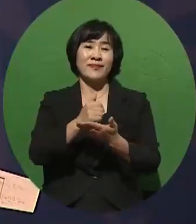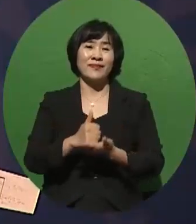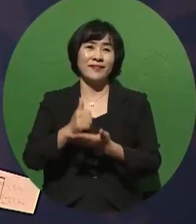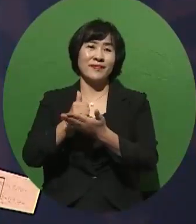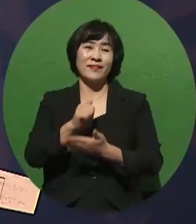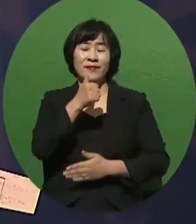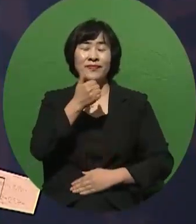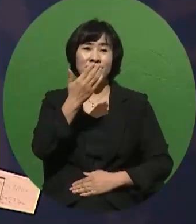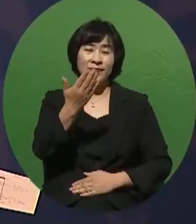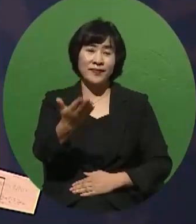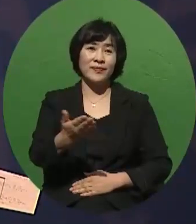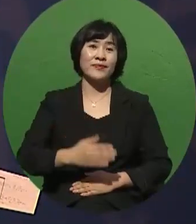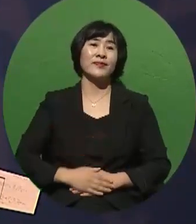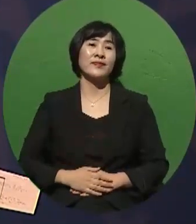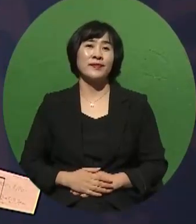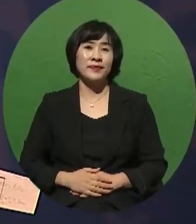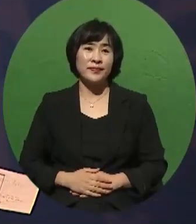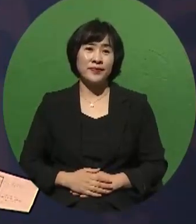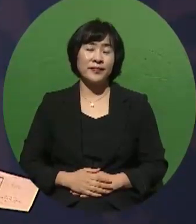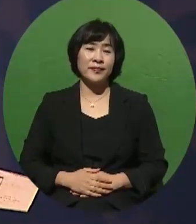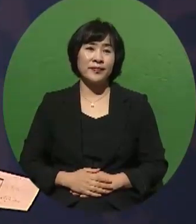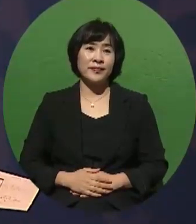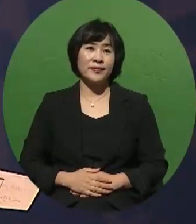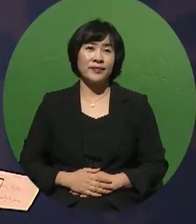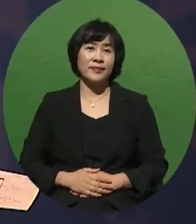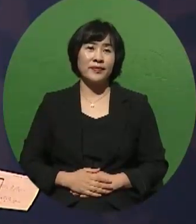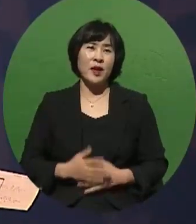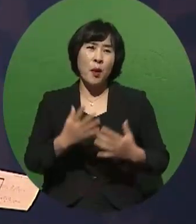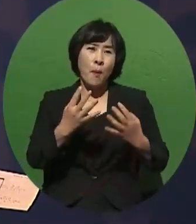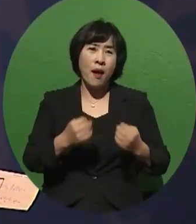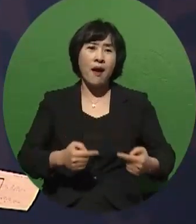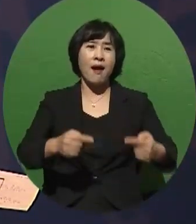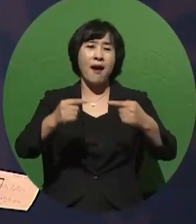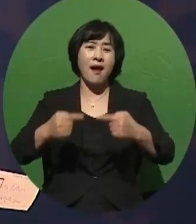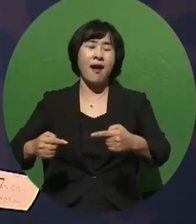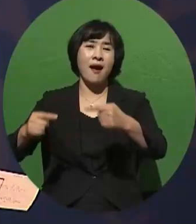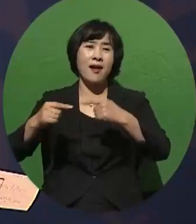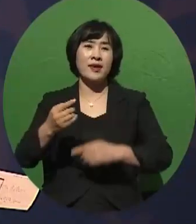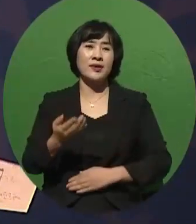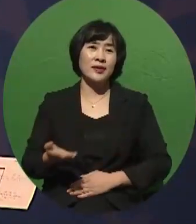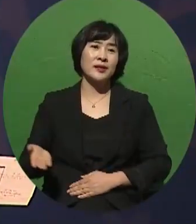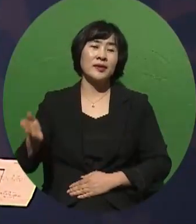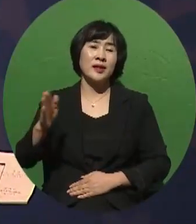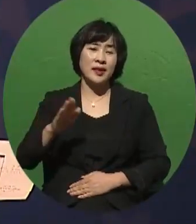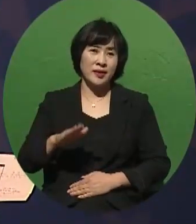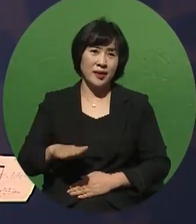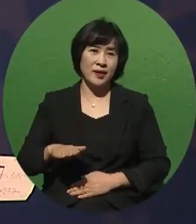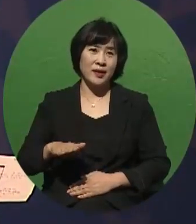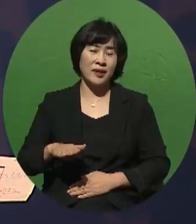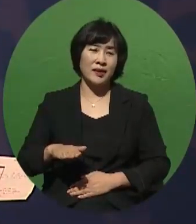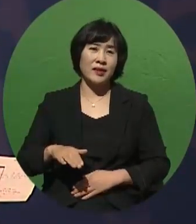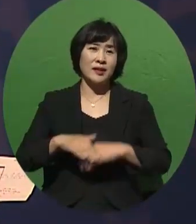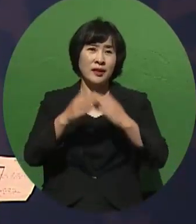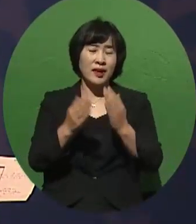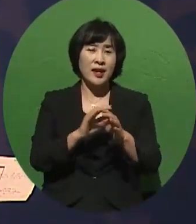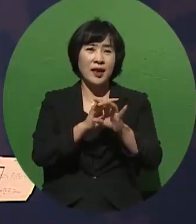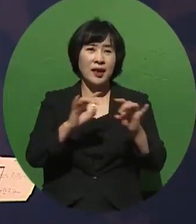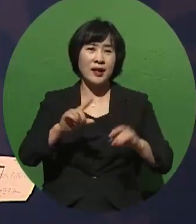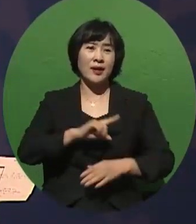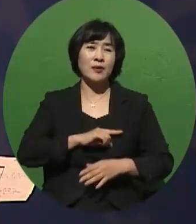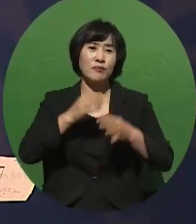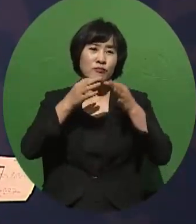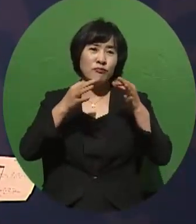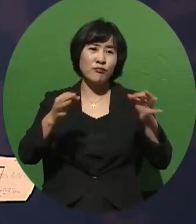get the ideas for our activities. Now I'm going to introduce our VIPs. A lot of VIPs